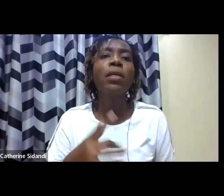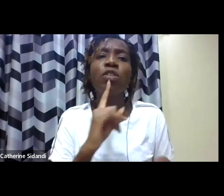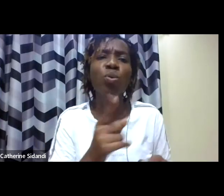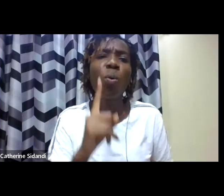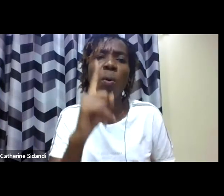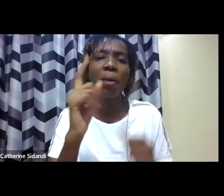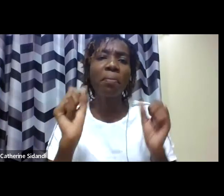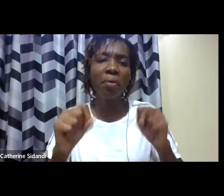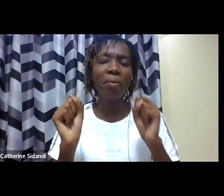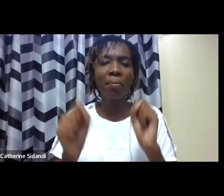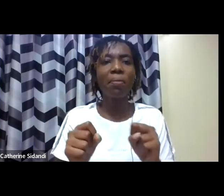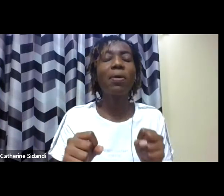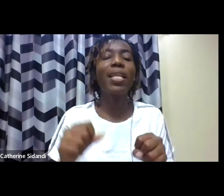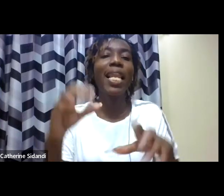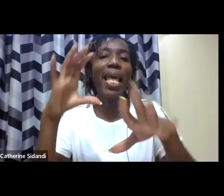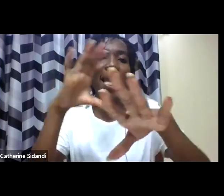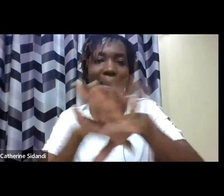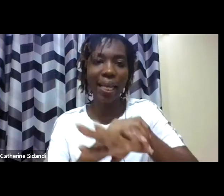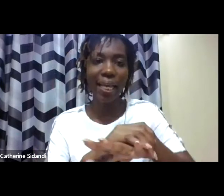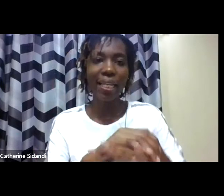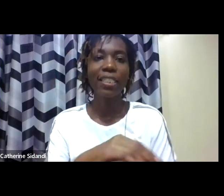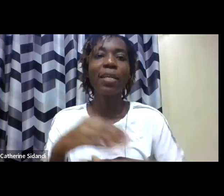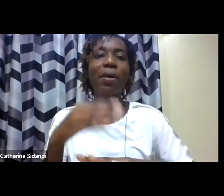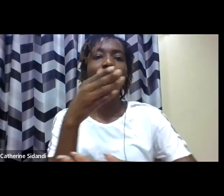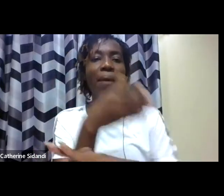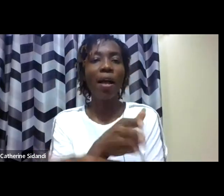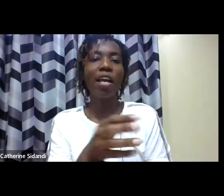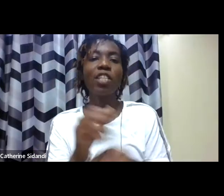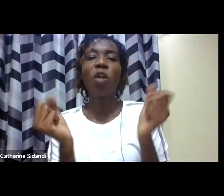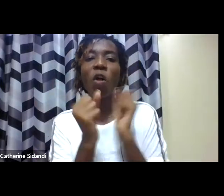and gotten past the cold water and